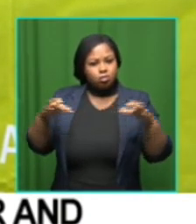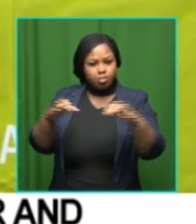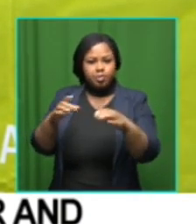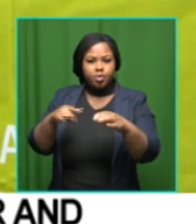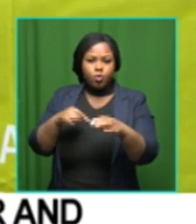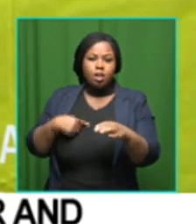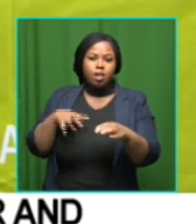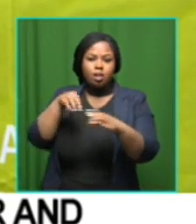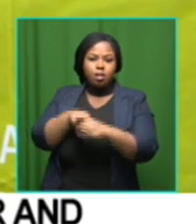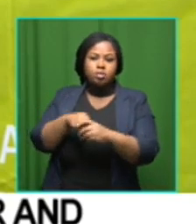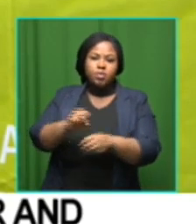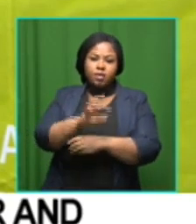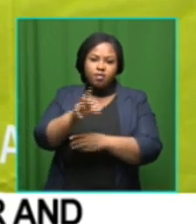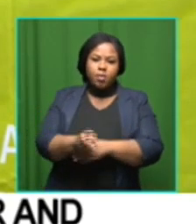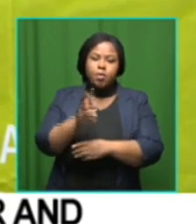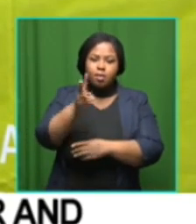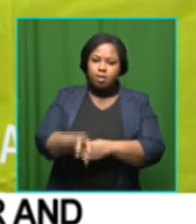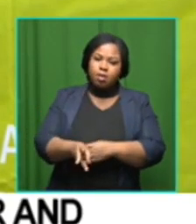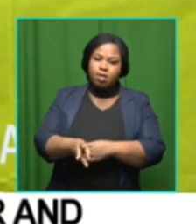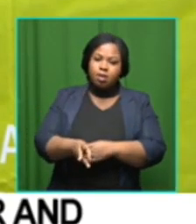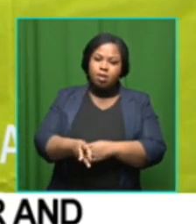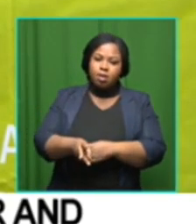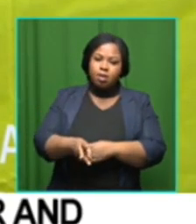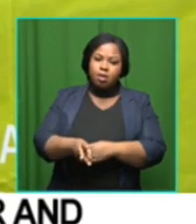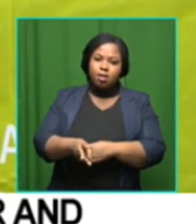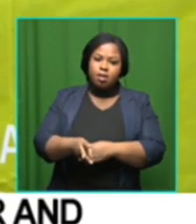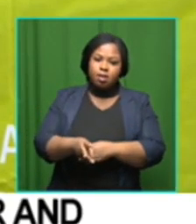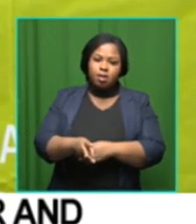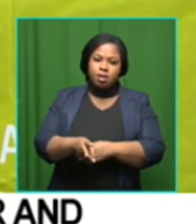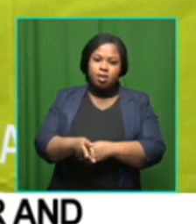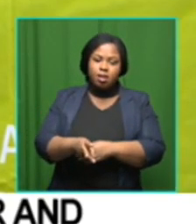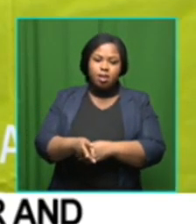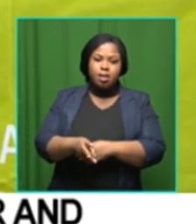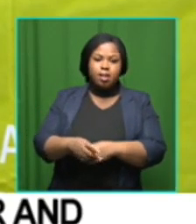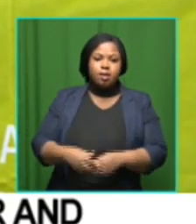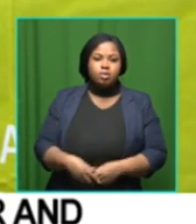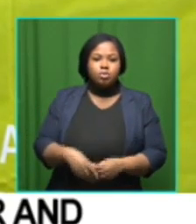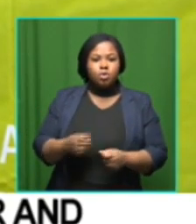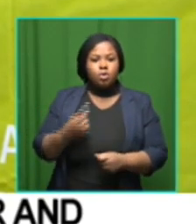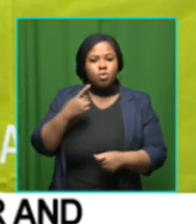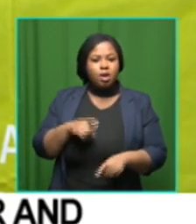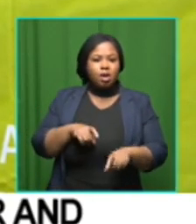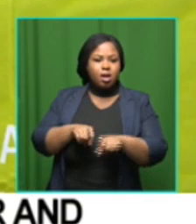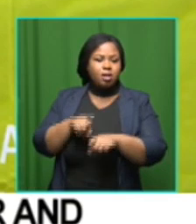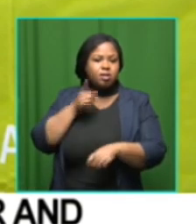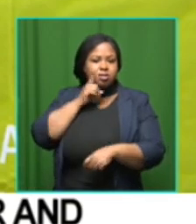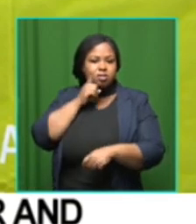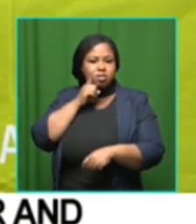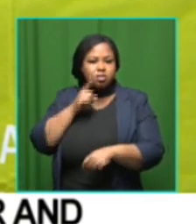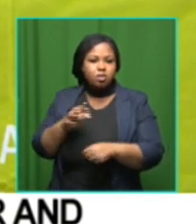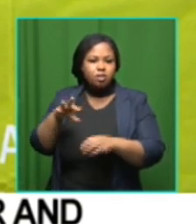be participating in trials. One trial will involve